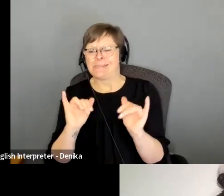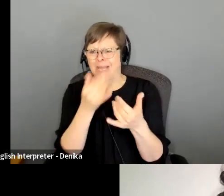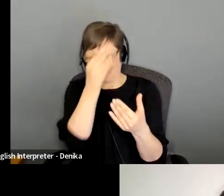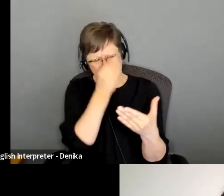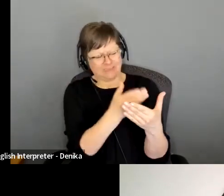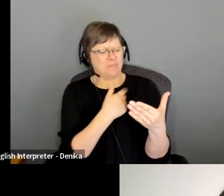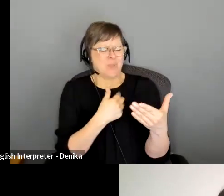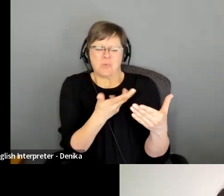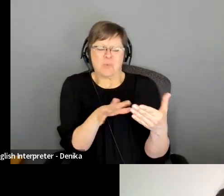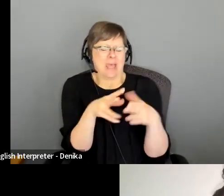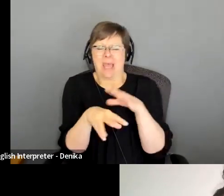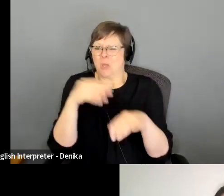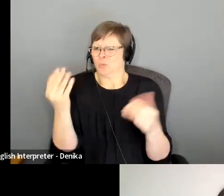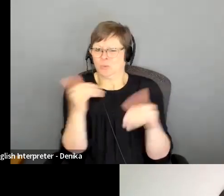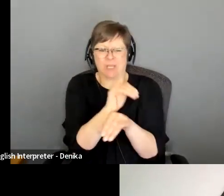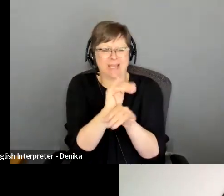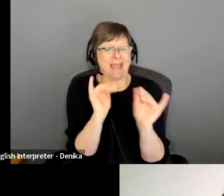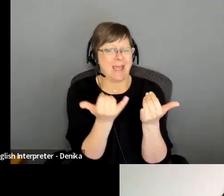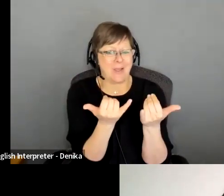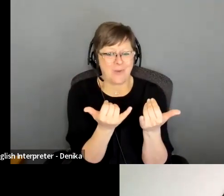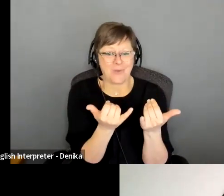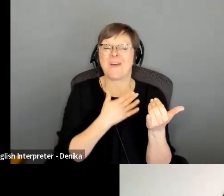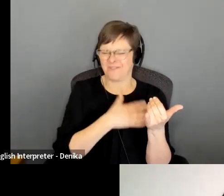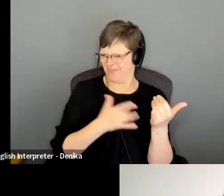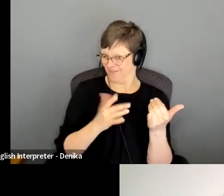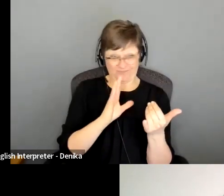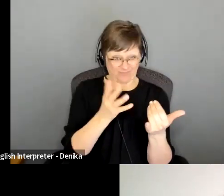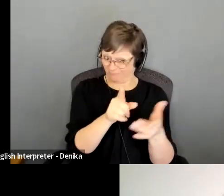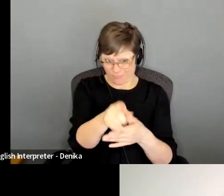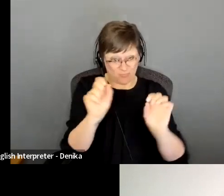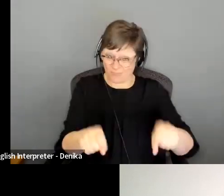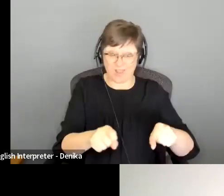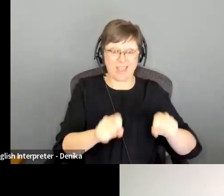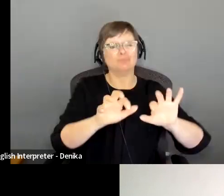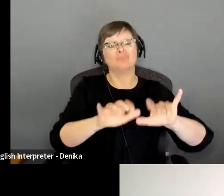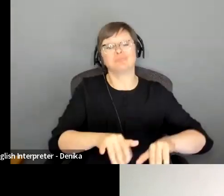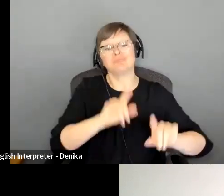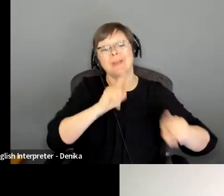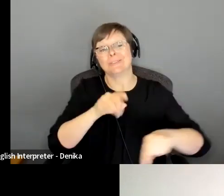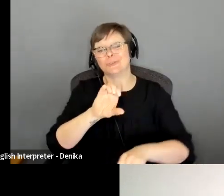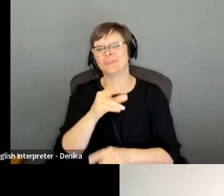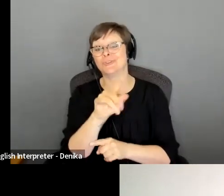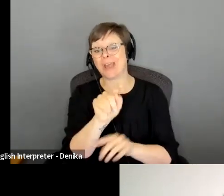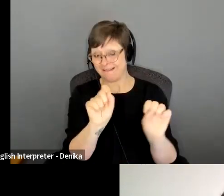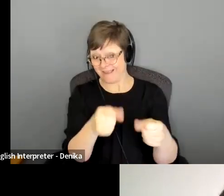to go out tonight? Please feel free to pop your answers into the chat.